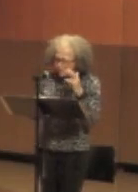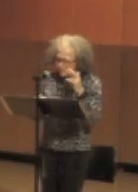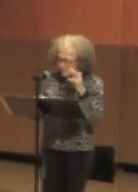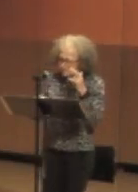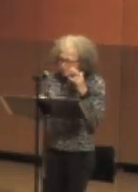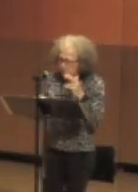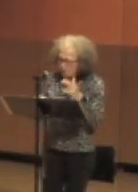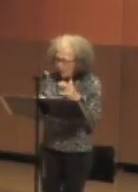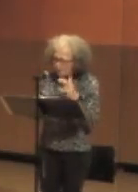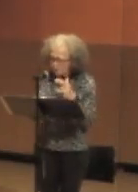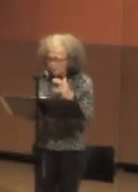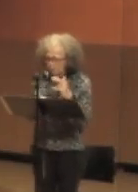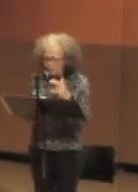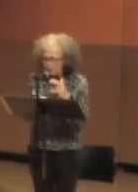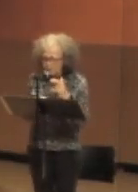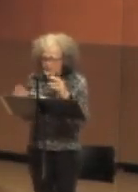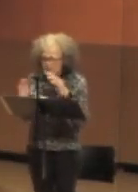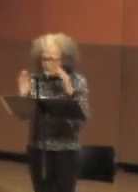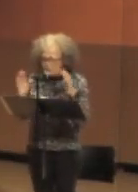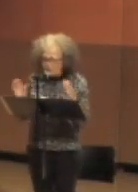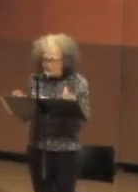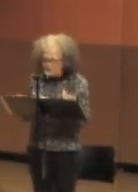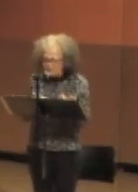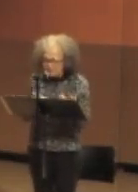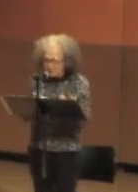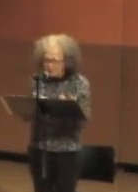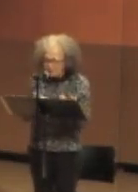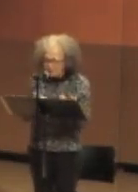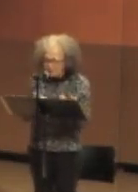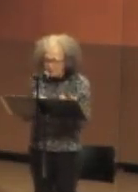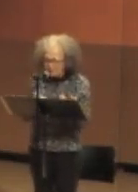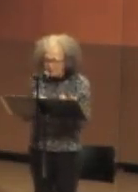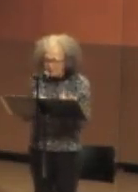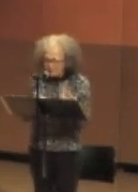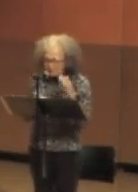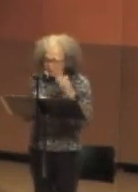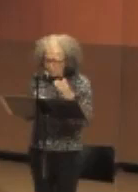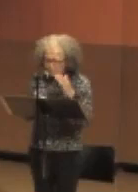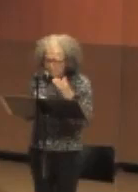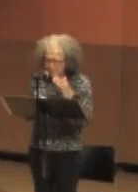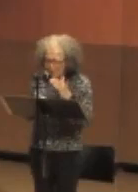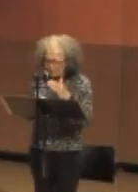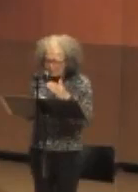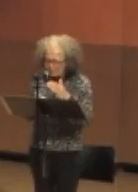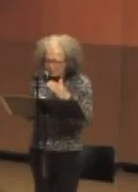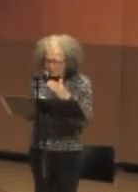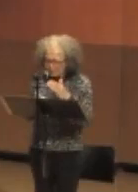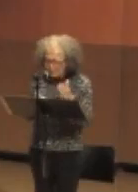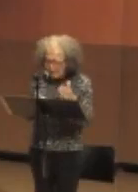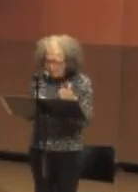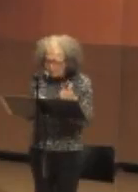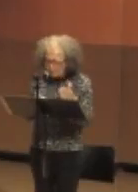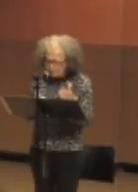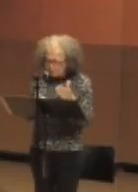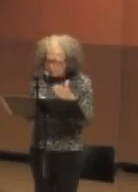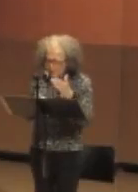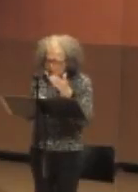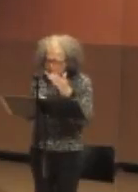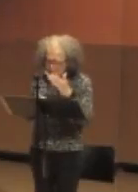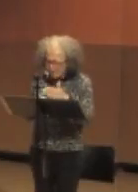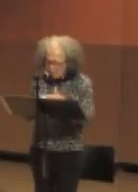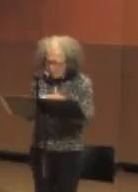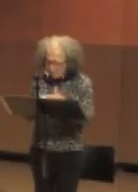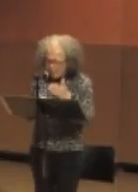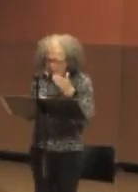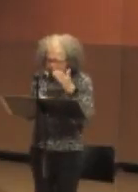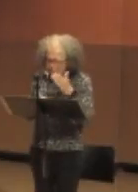days he'll go out on the water several times a day but he'll only be out there an hour or two before he